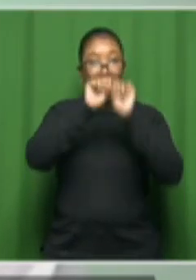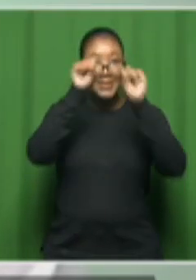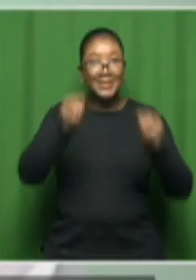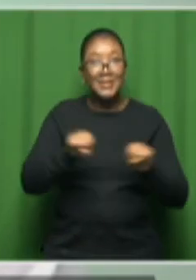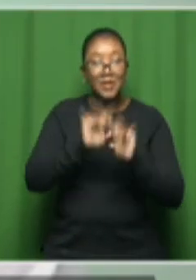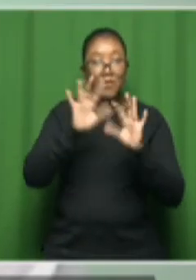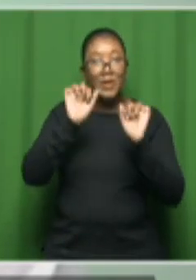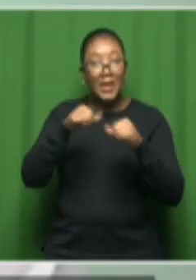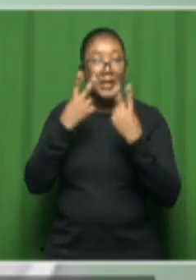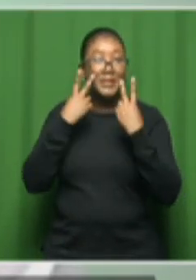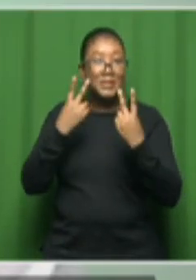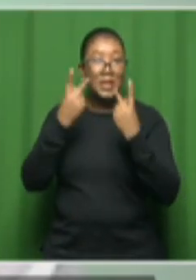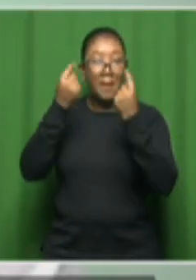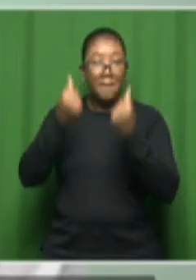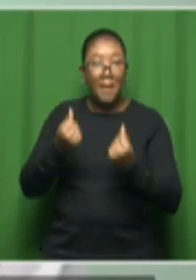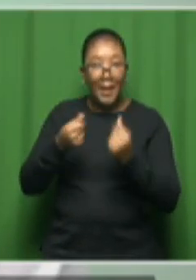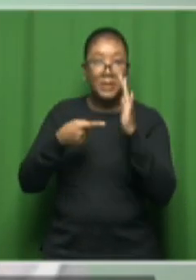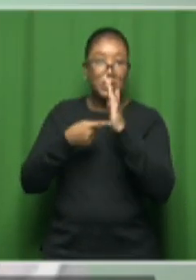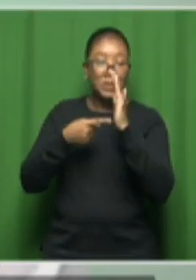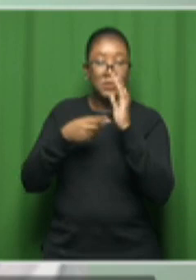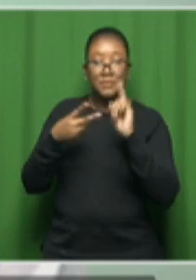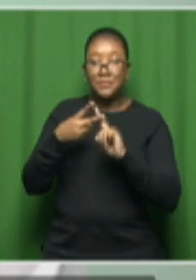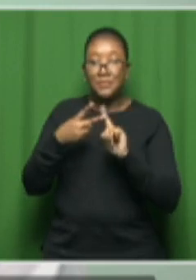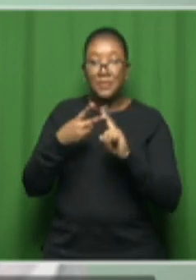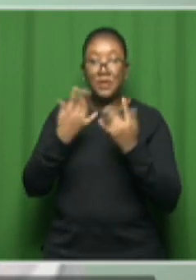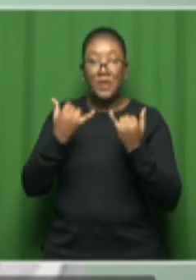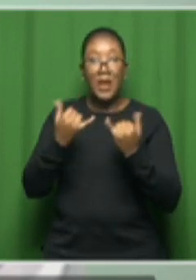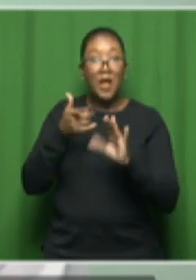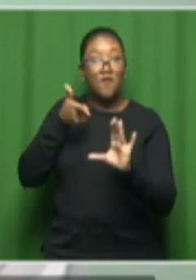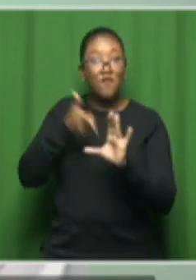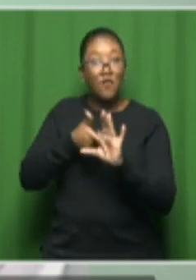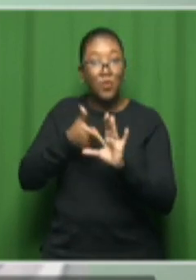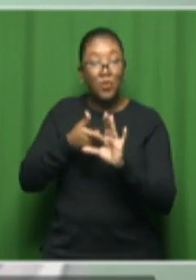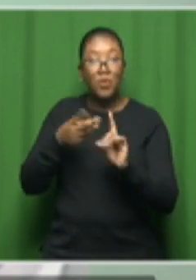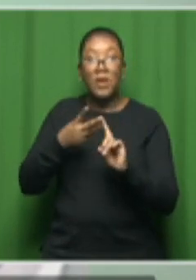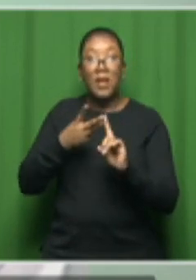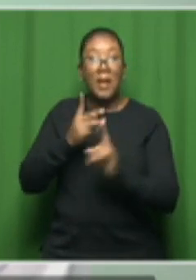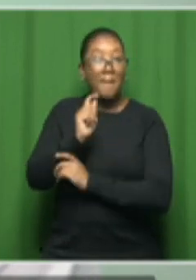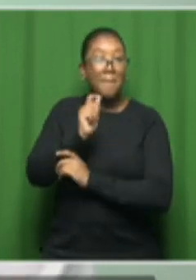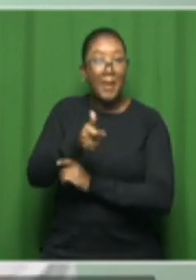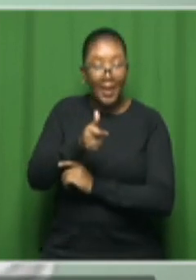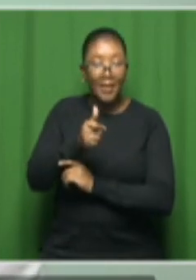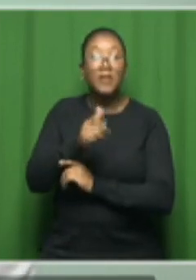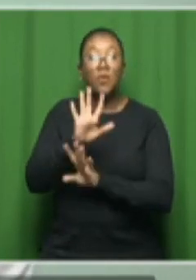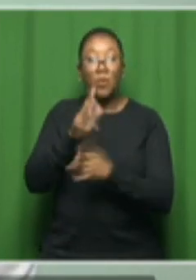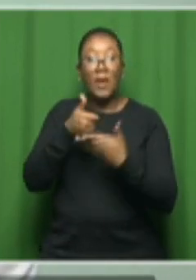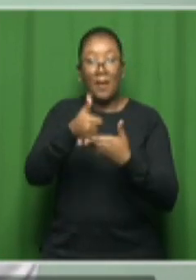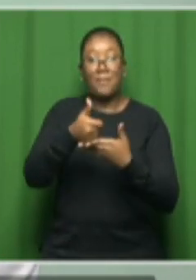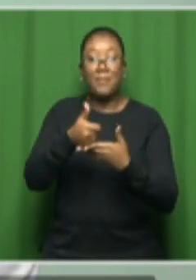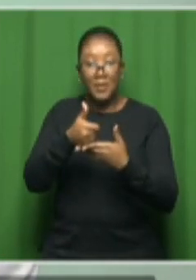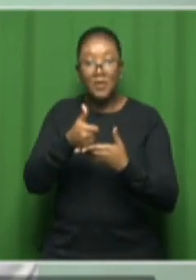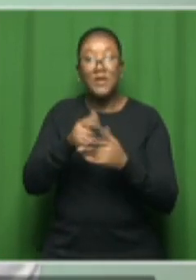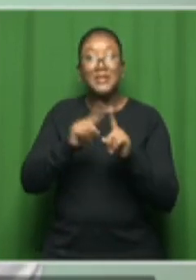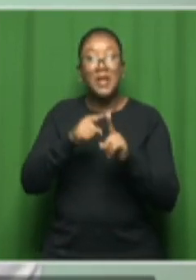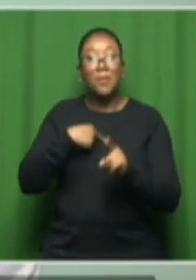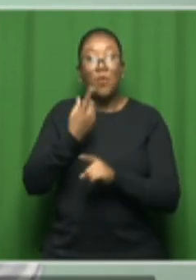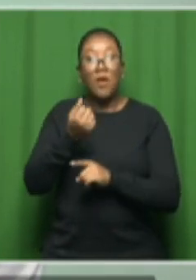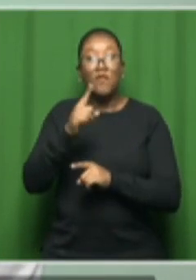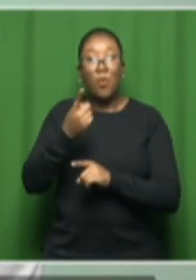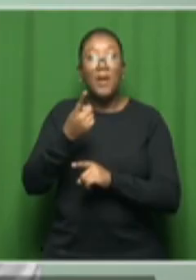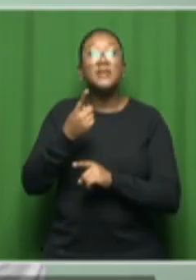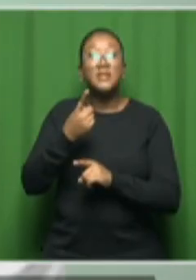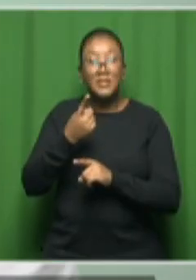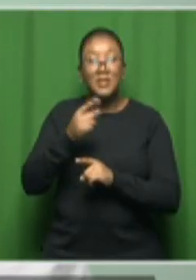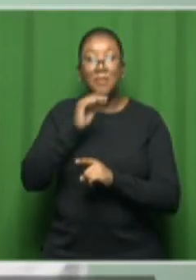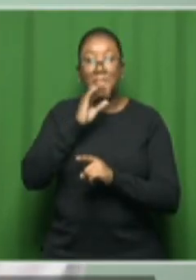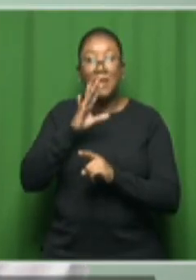sale transactions are happening. We order their fuel on their behalf. We make the payment for that as well. We also then have wallets for their wages,